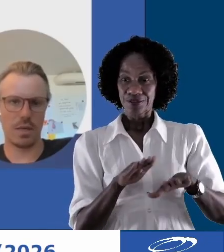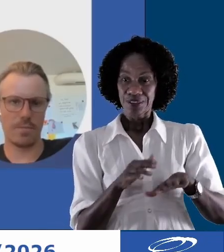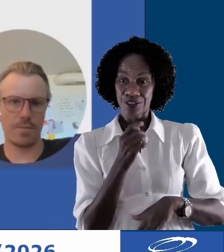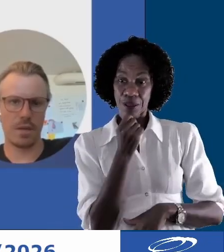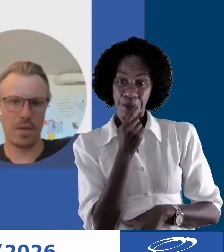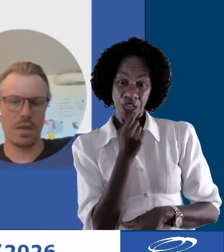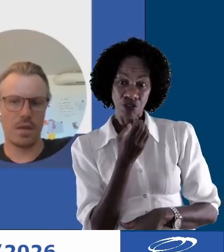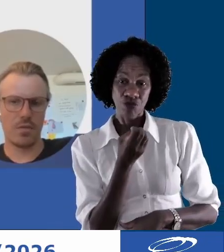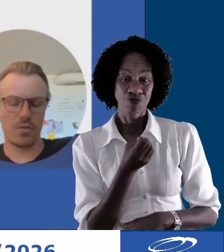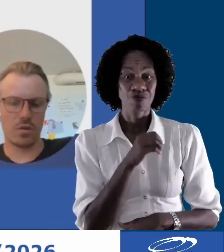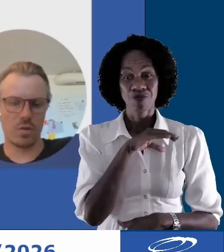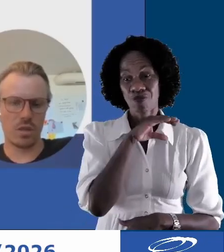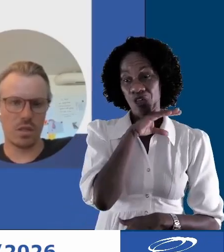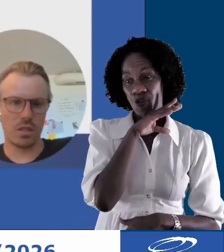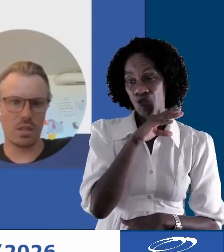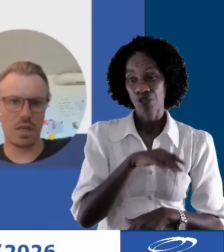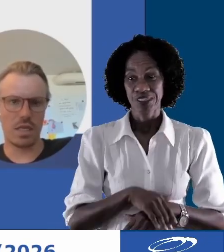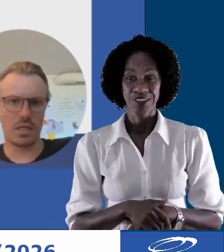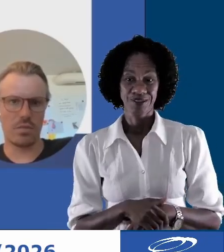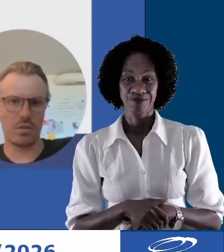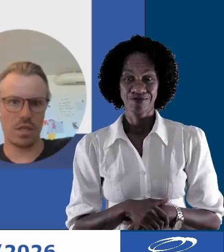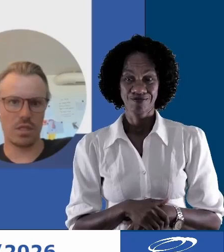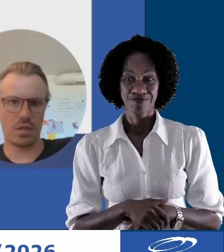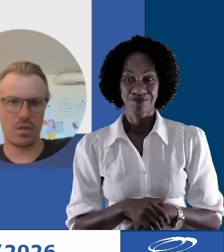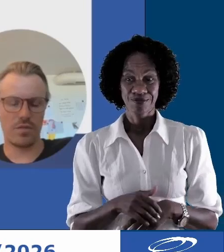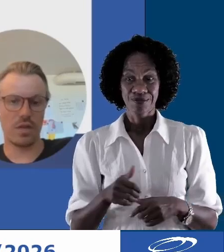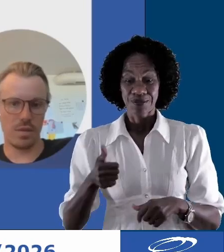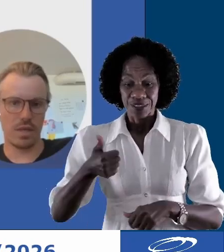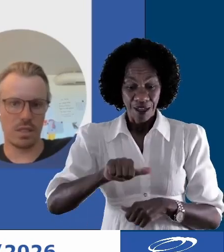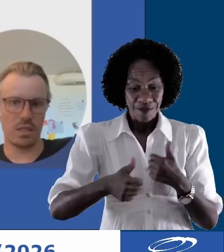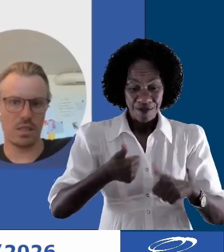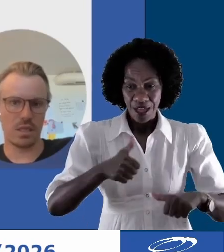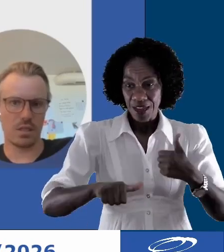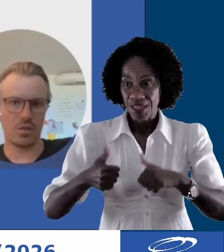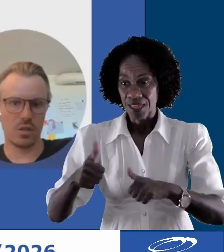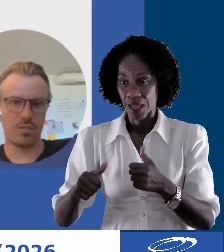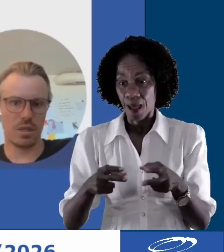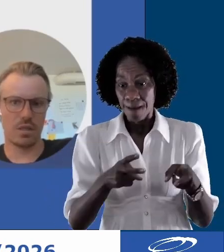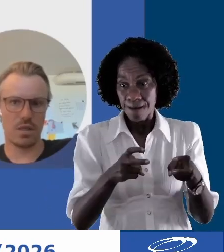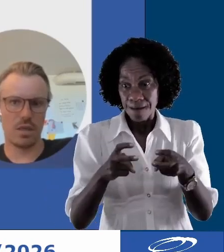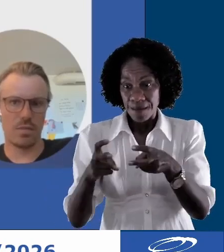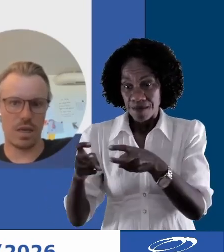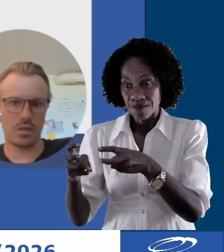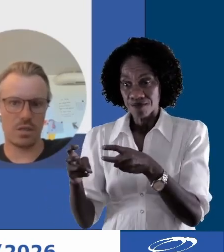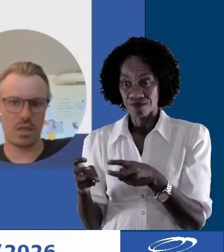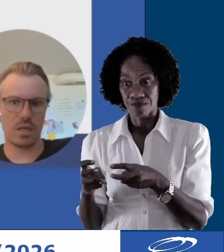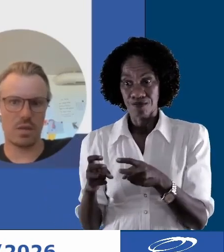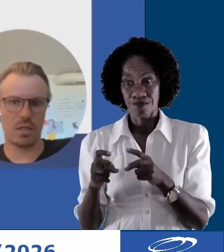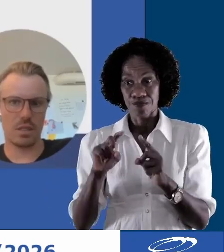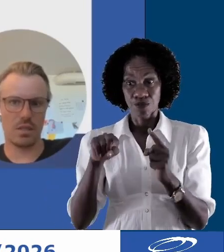apply. And of course, within this lies an appreciation of the MIC target. Should it be the